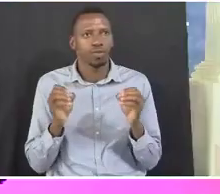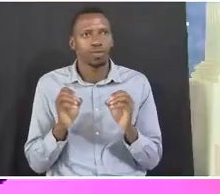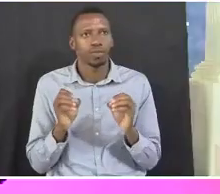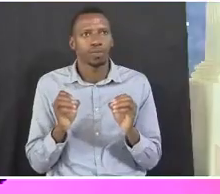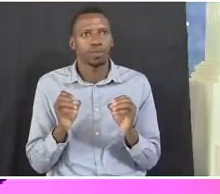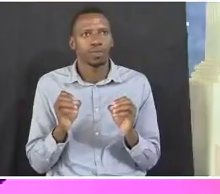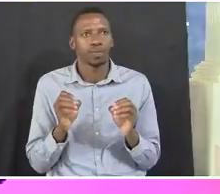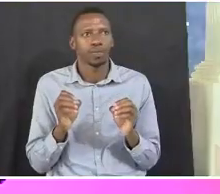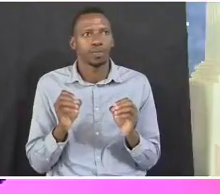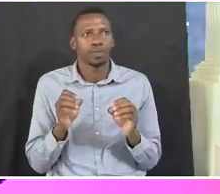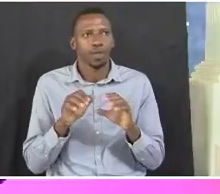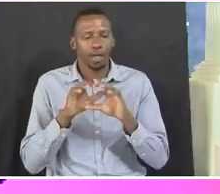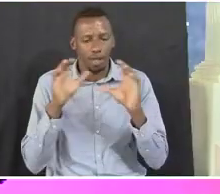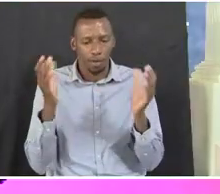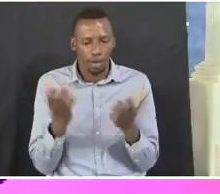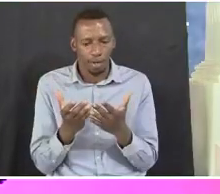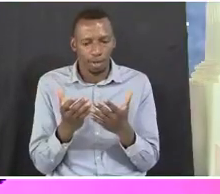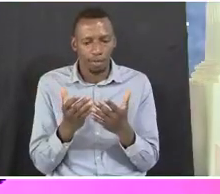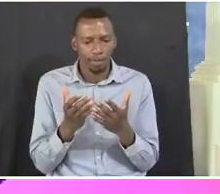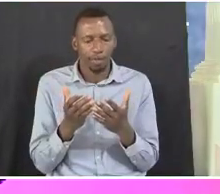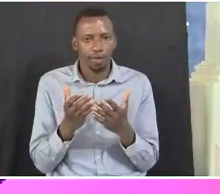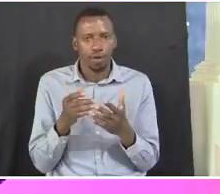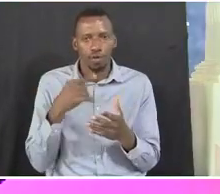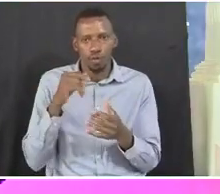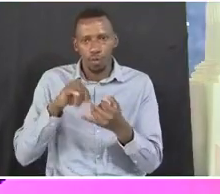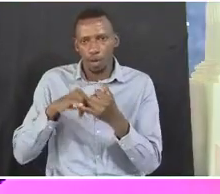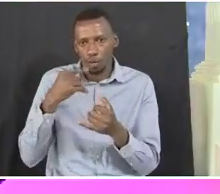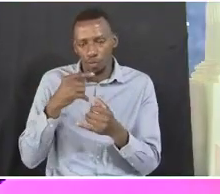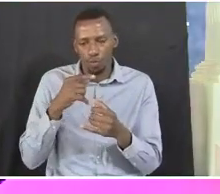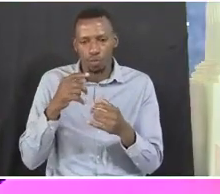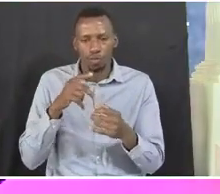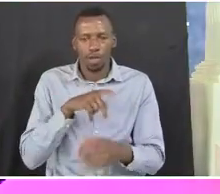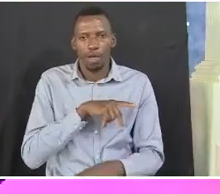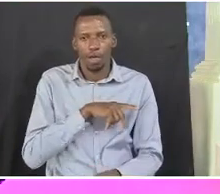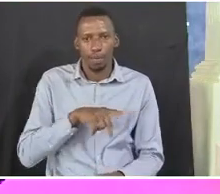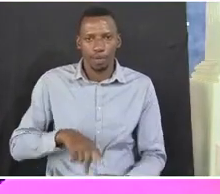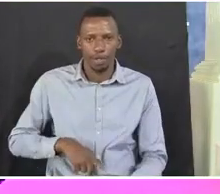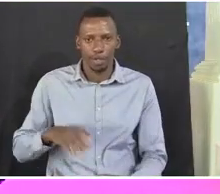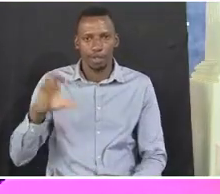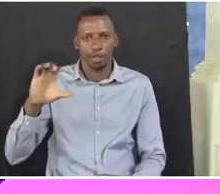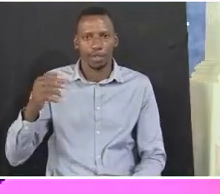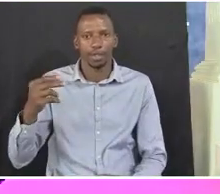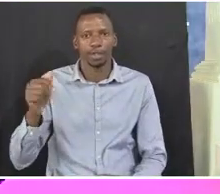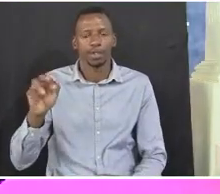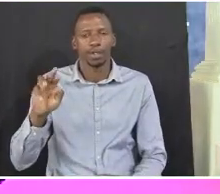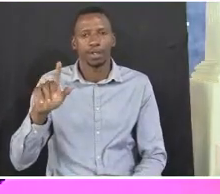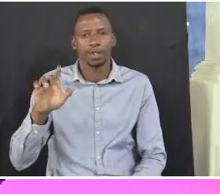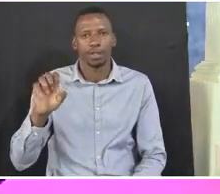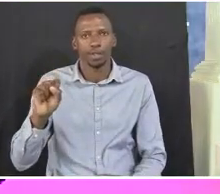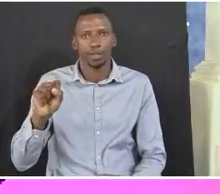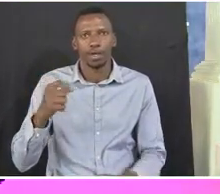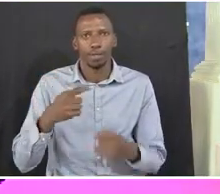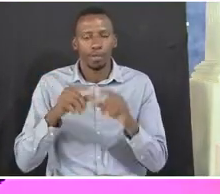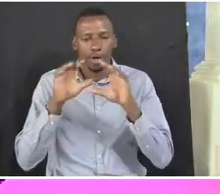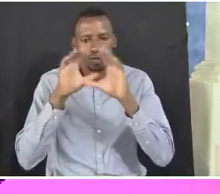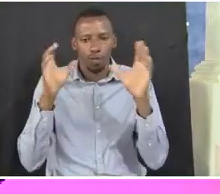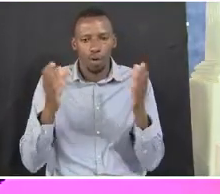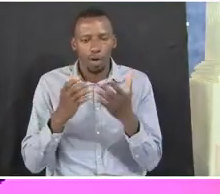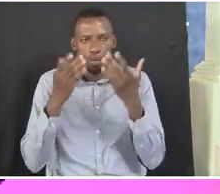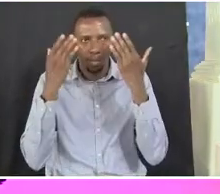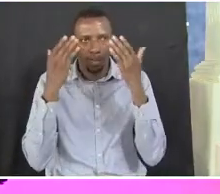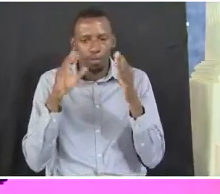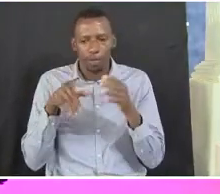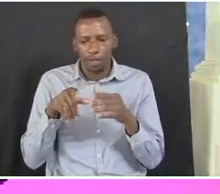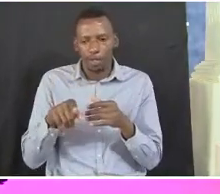world, Prince Charles. Little did the world know that the